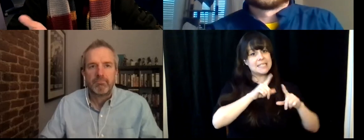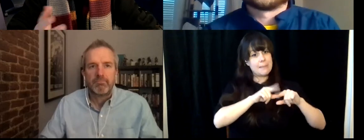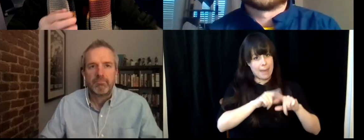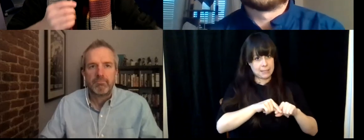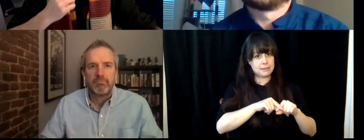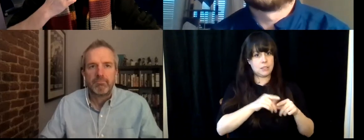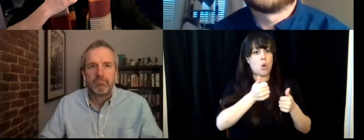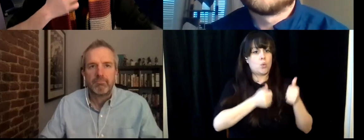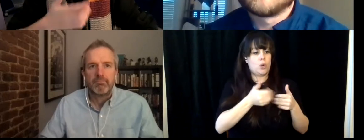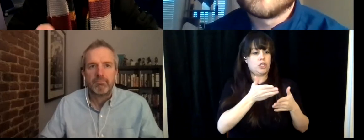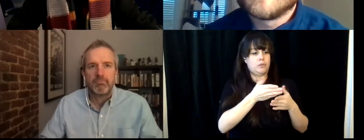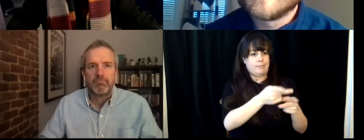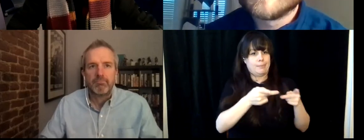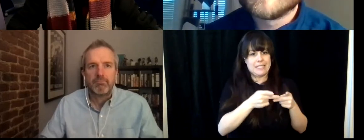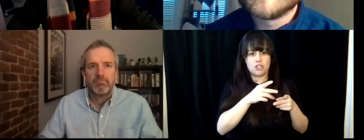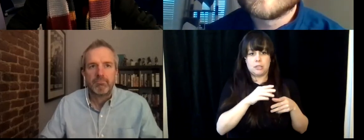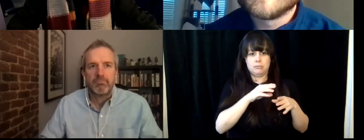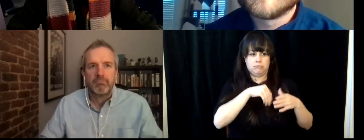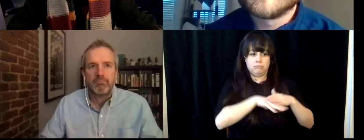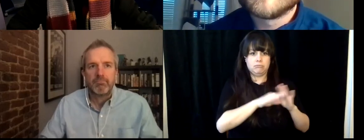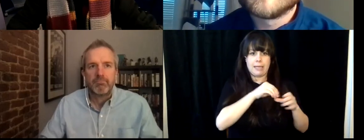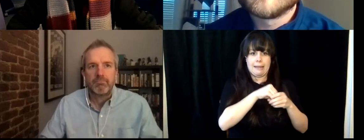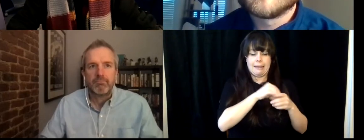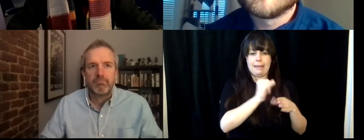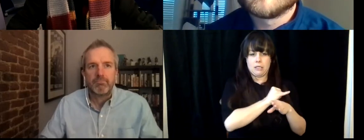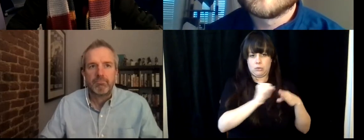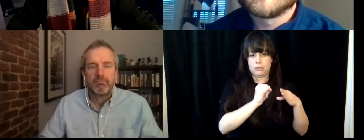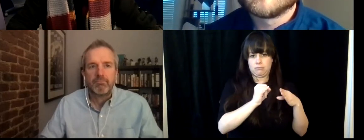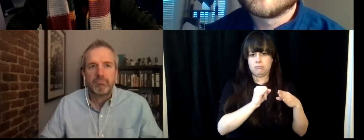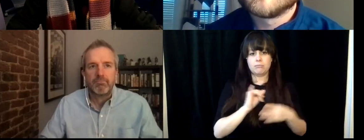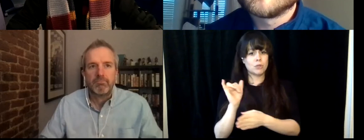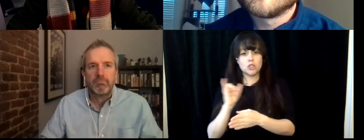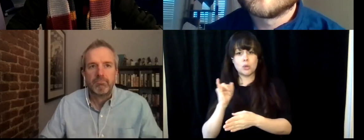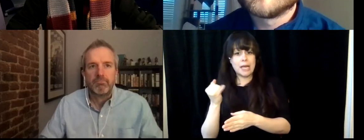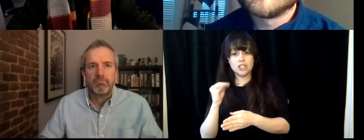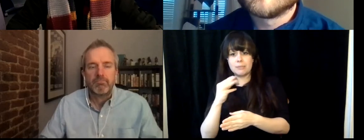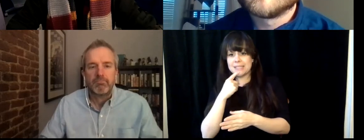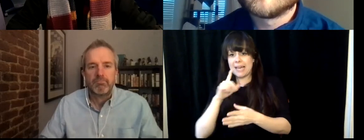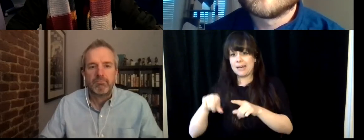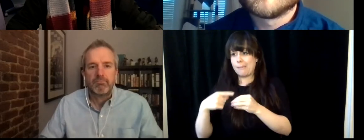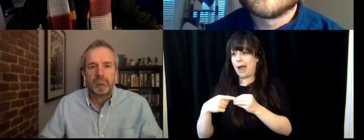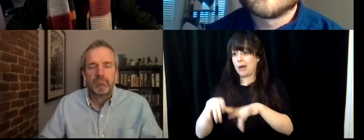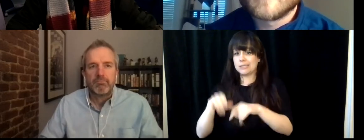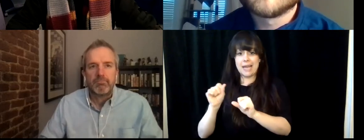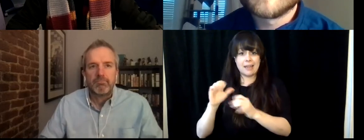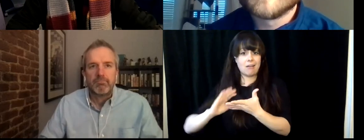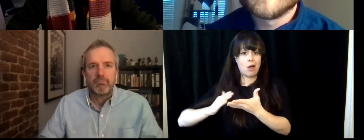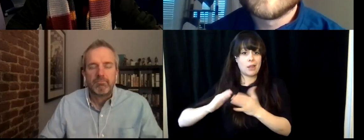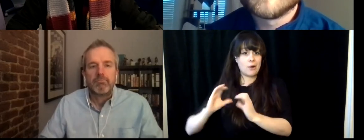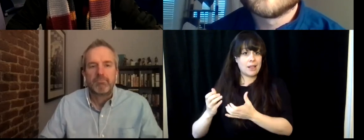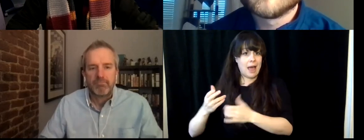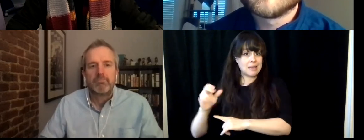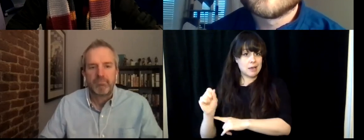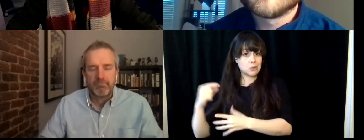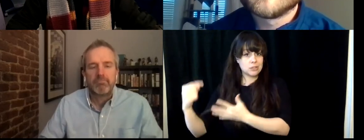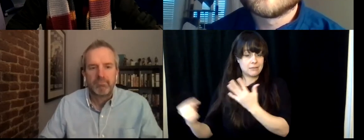like Jim was saying with some of the, you know, taking culinary classes, et cetera, we're seeing a lot more that game design classes